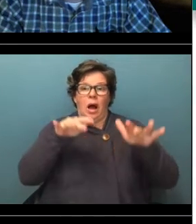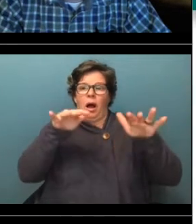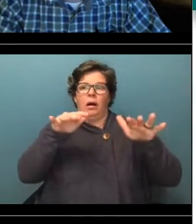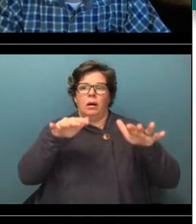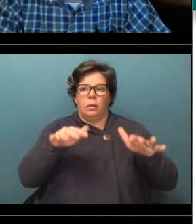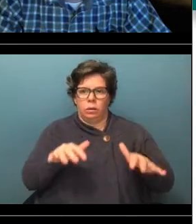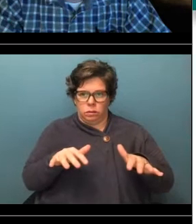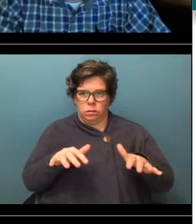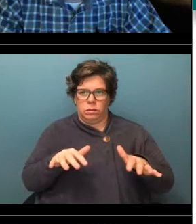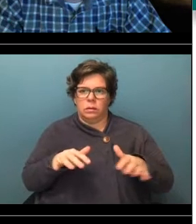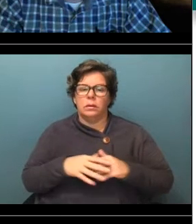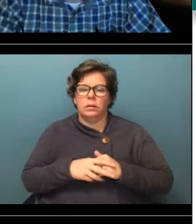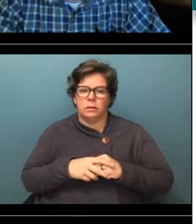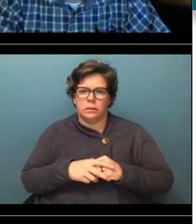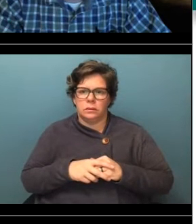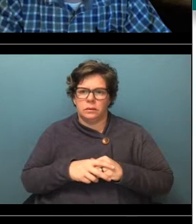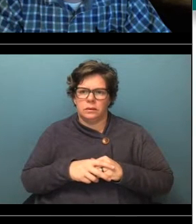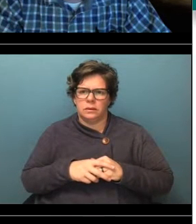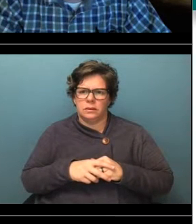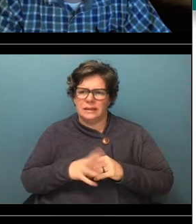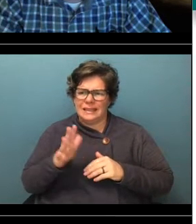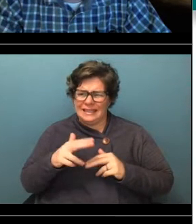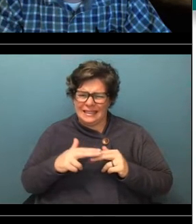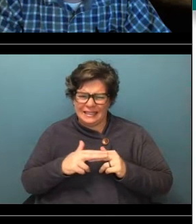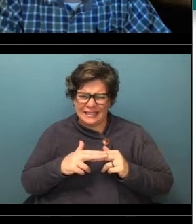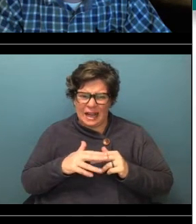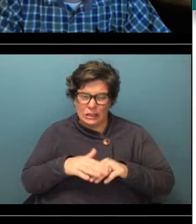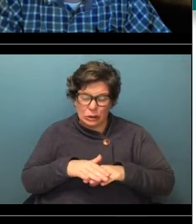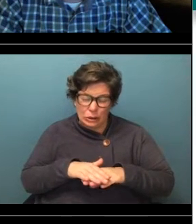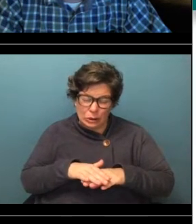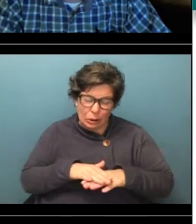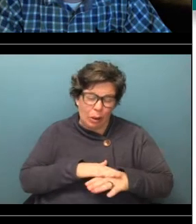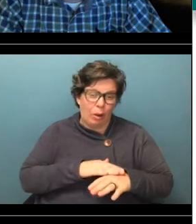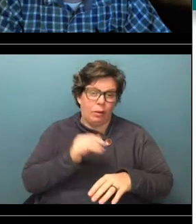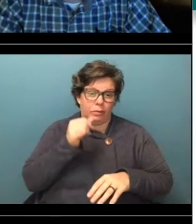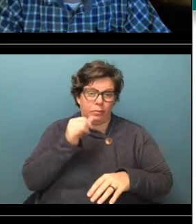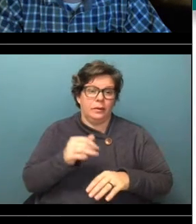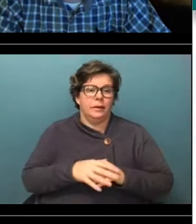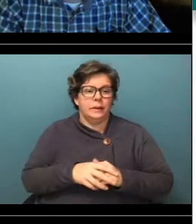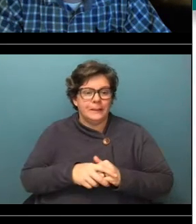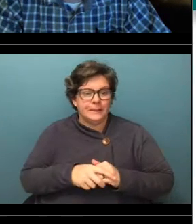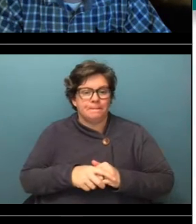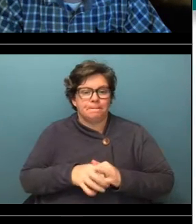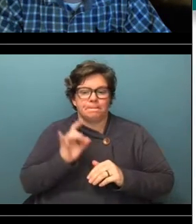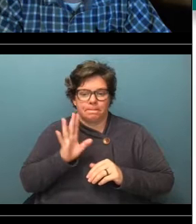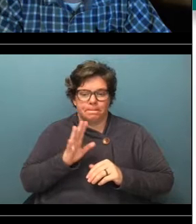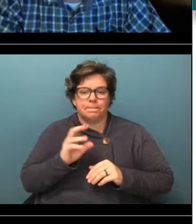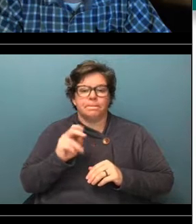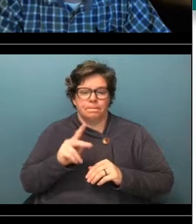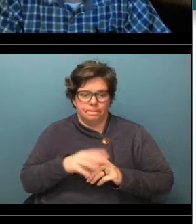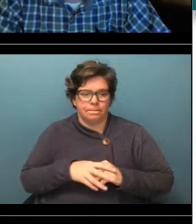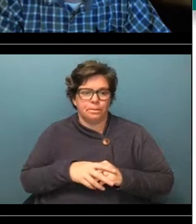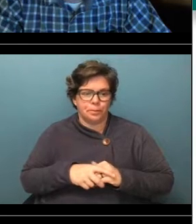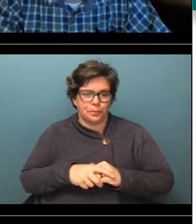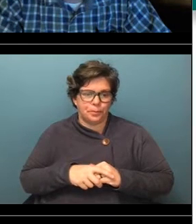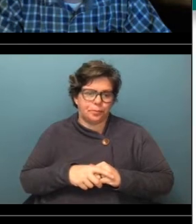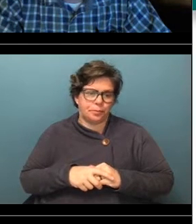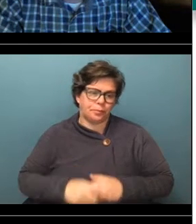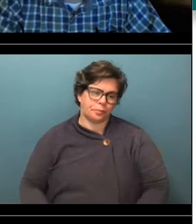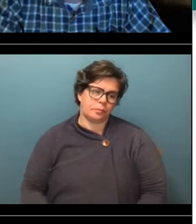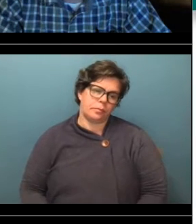person. Gosh, I'm really having trouble with advancing the slides. Okay, there we go. So